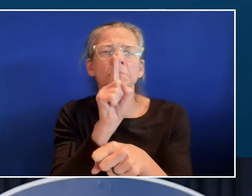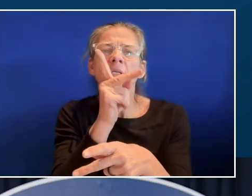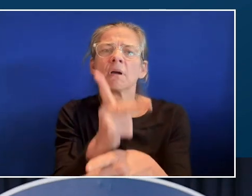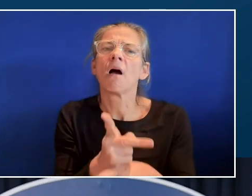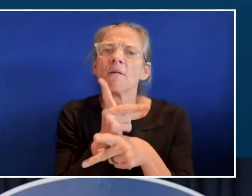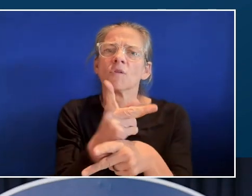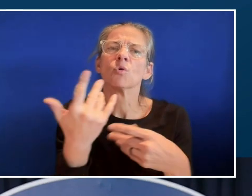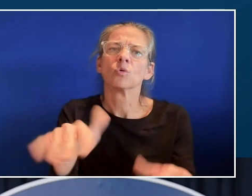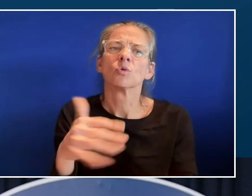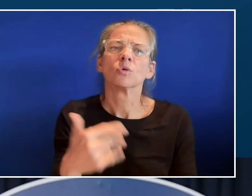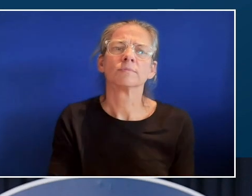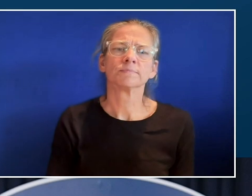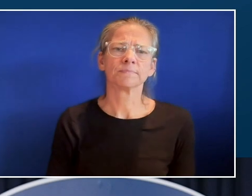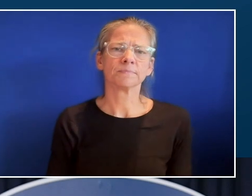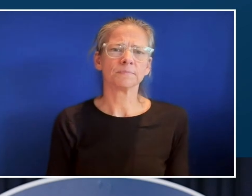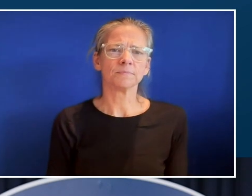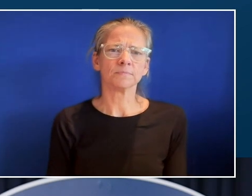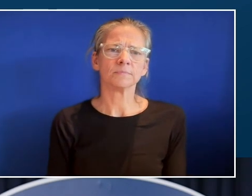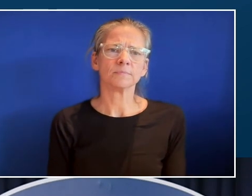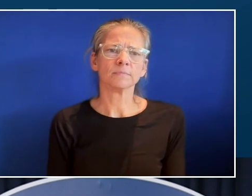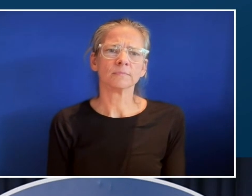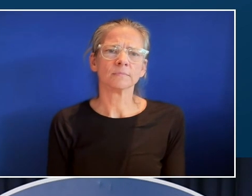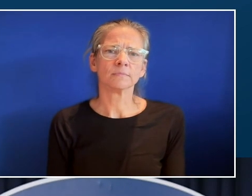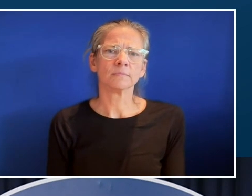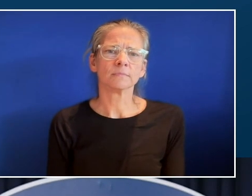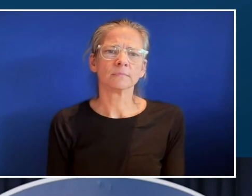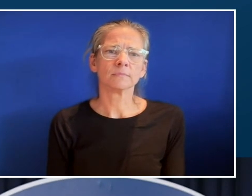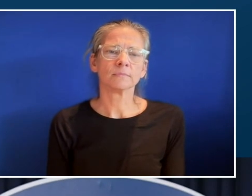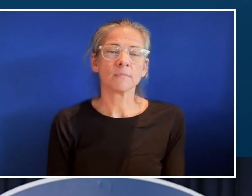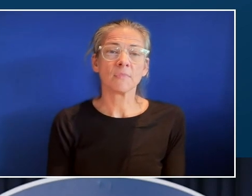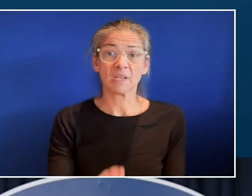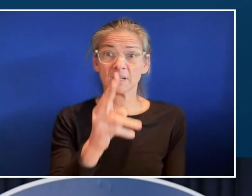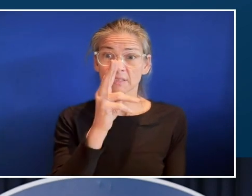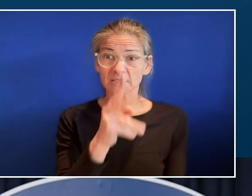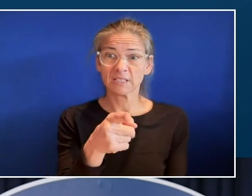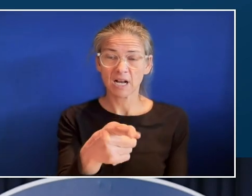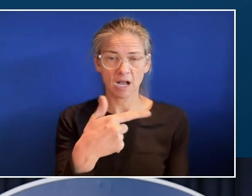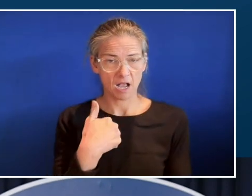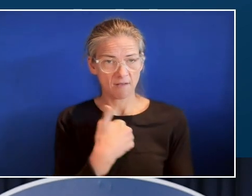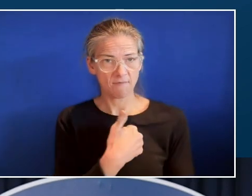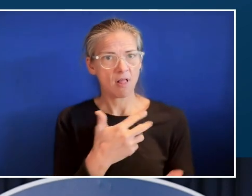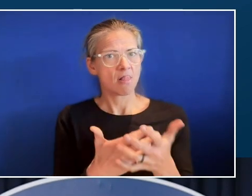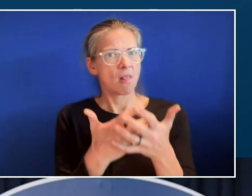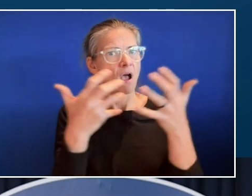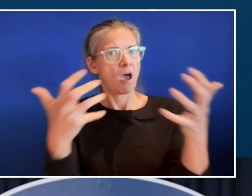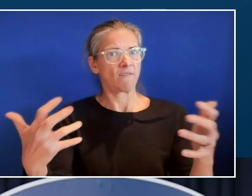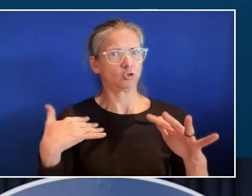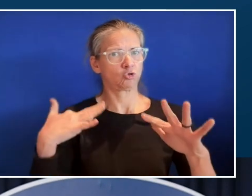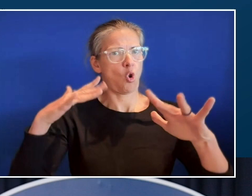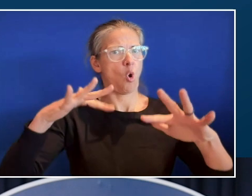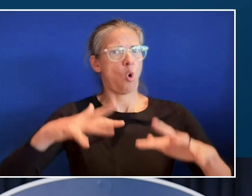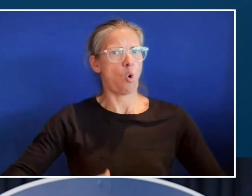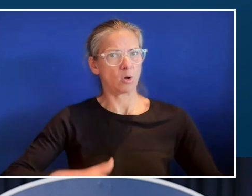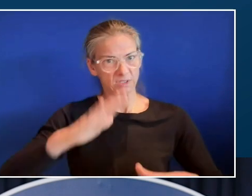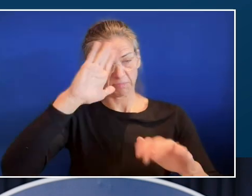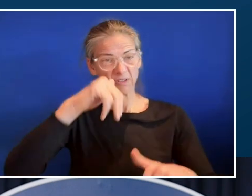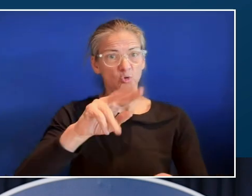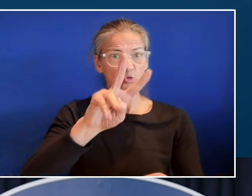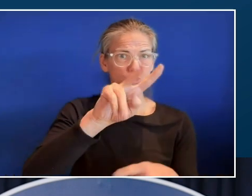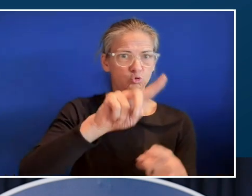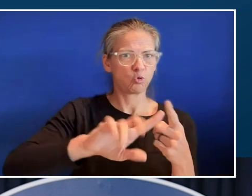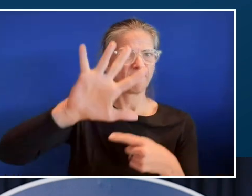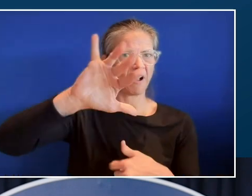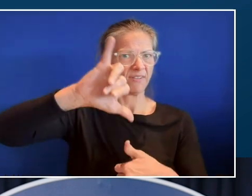careful. Let's go to the next slide. What you'll see is we're expecting a lot of snow. We're expecting anywhere